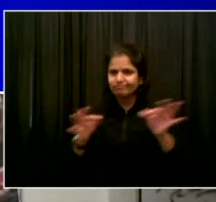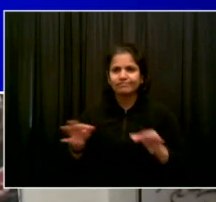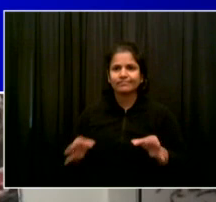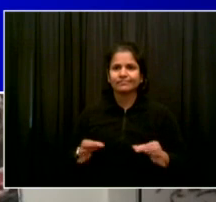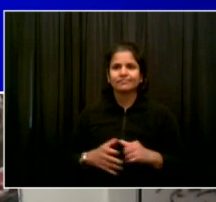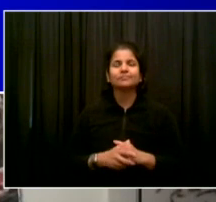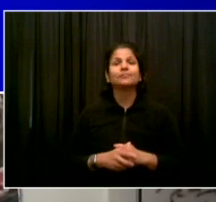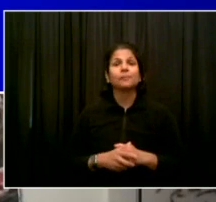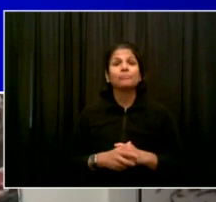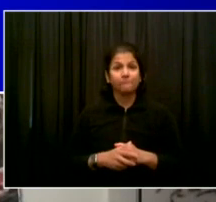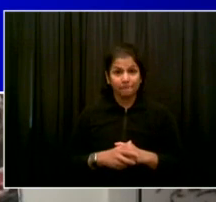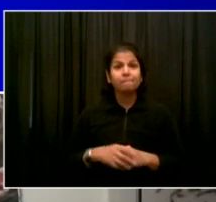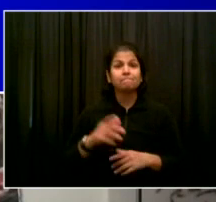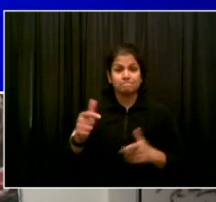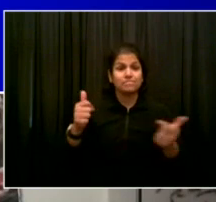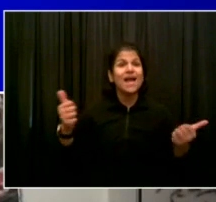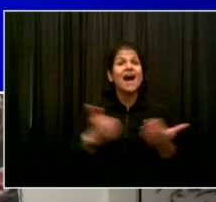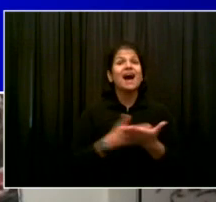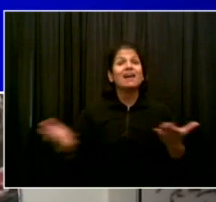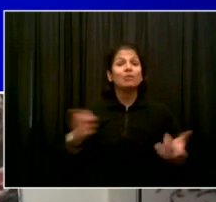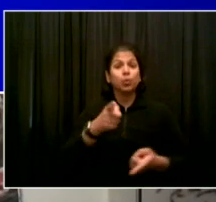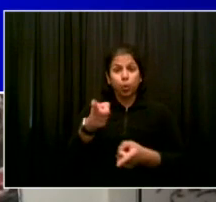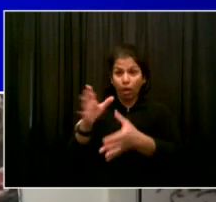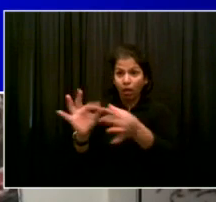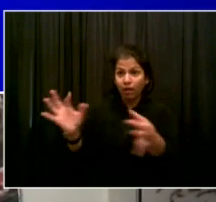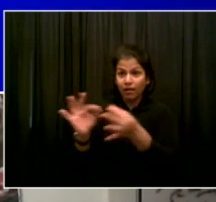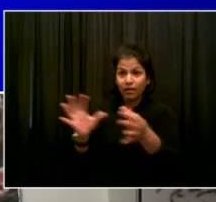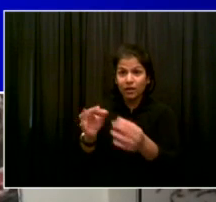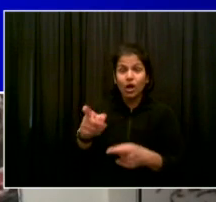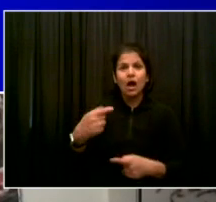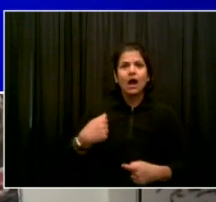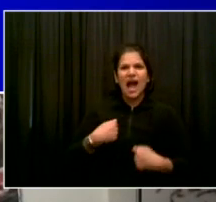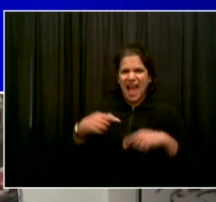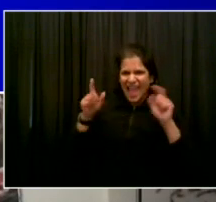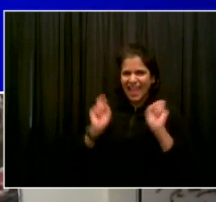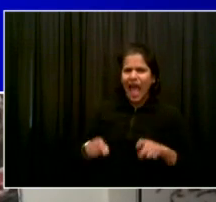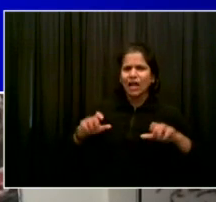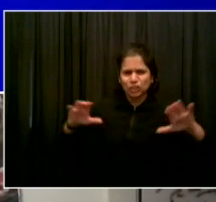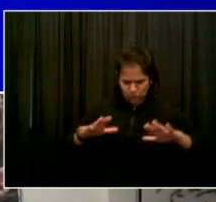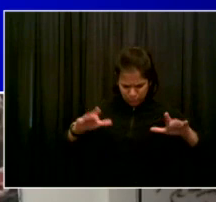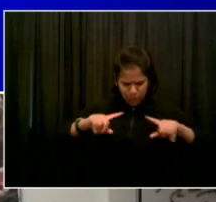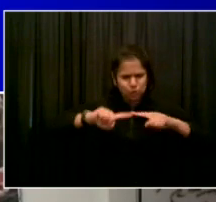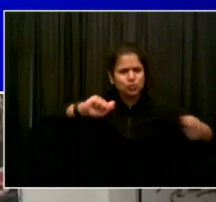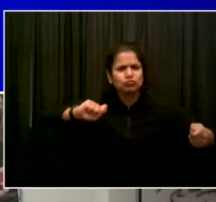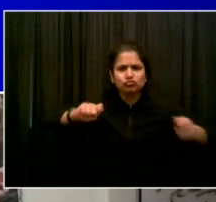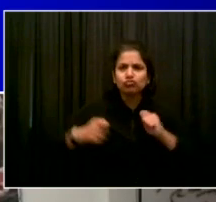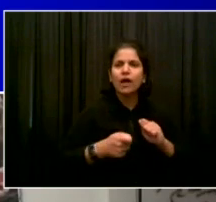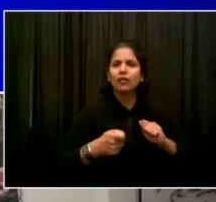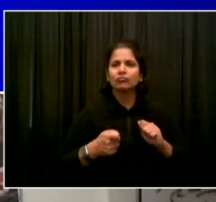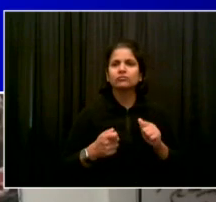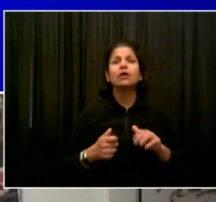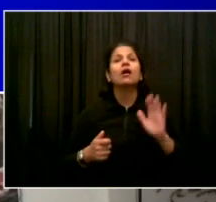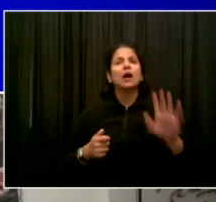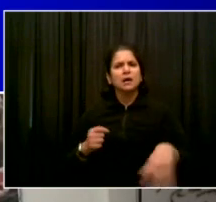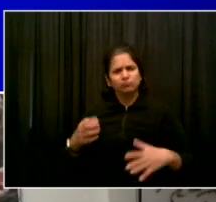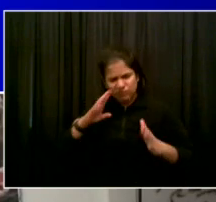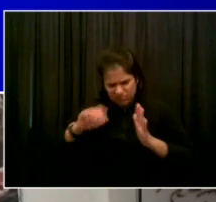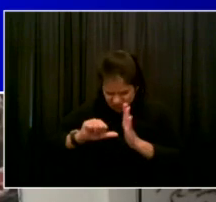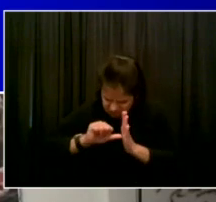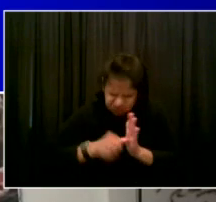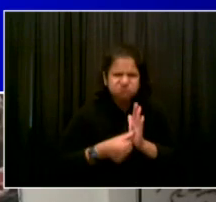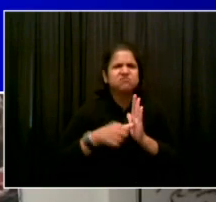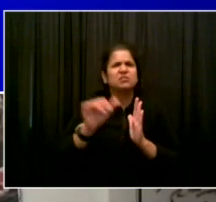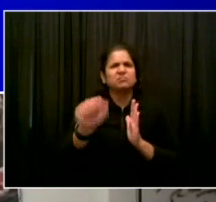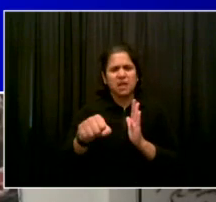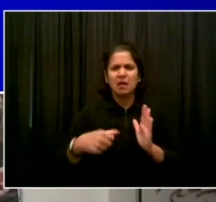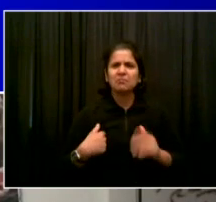do could be done and has been done. I really want to emphasize this because as I am closing out my 8 years,